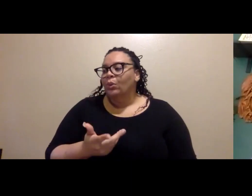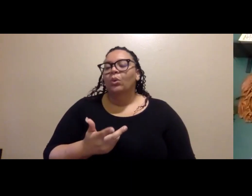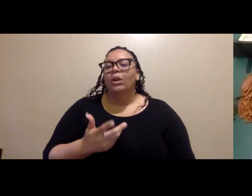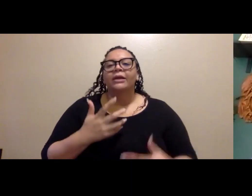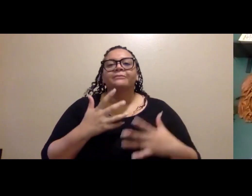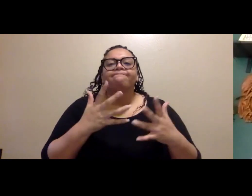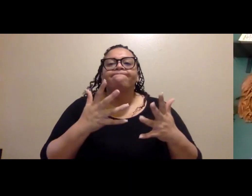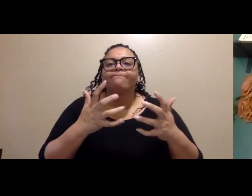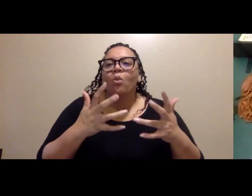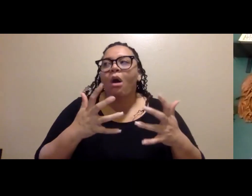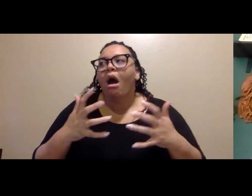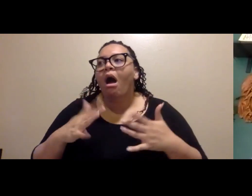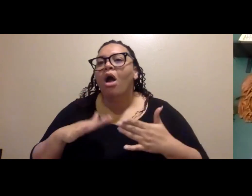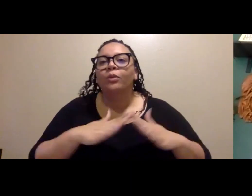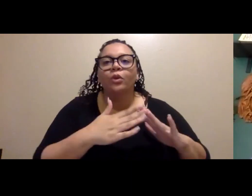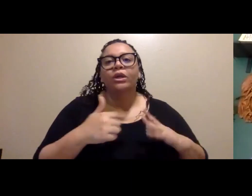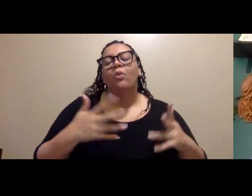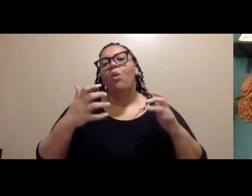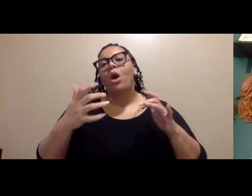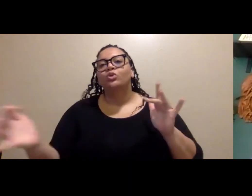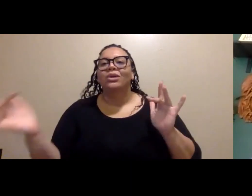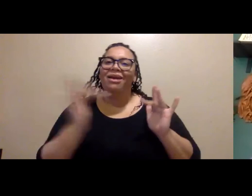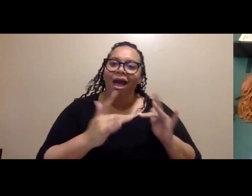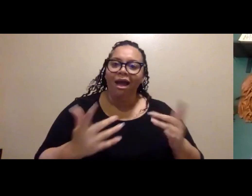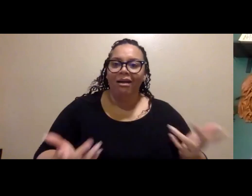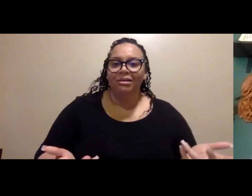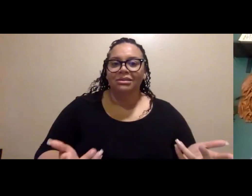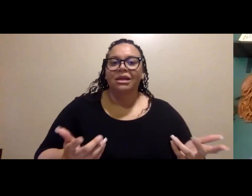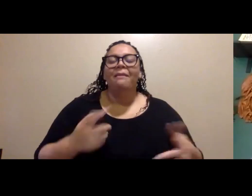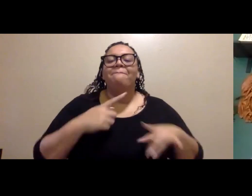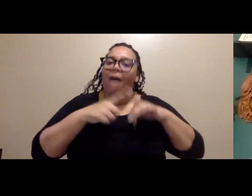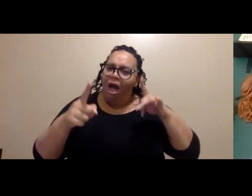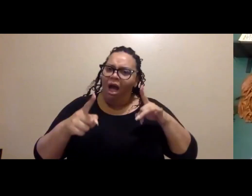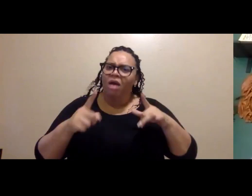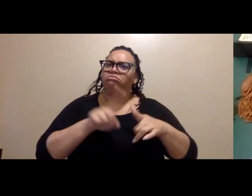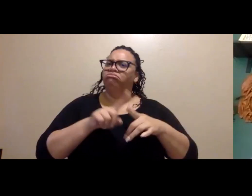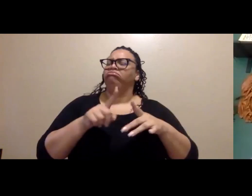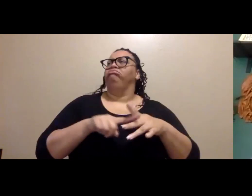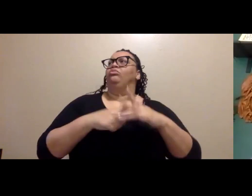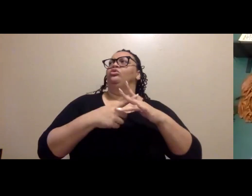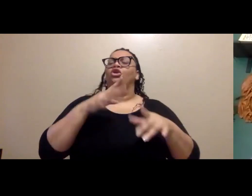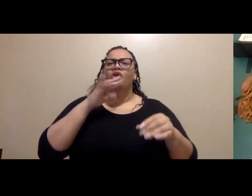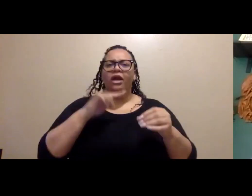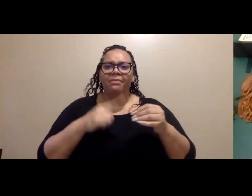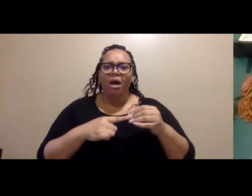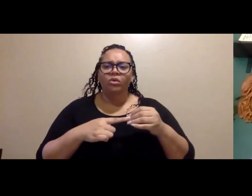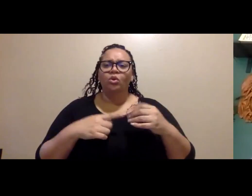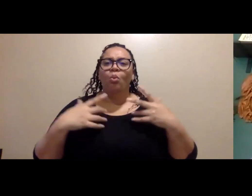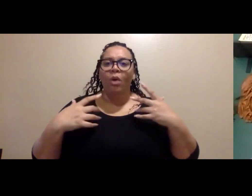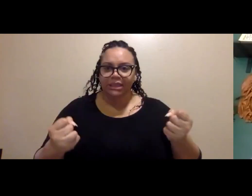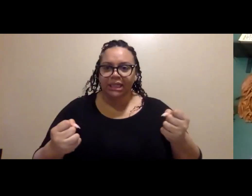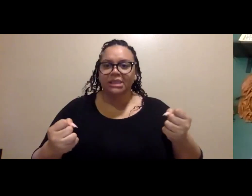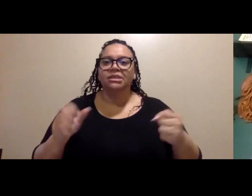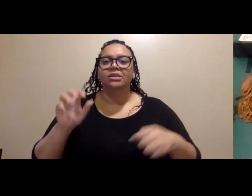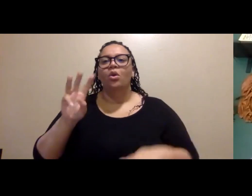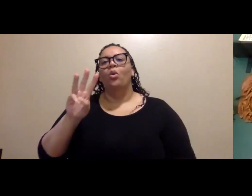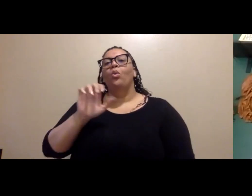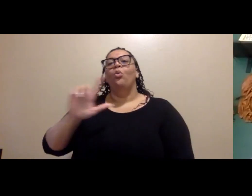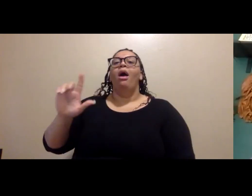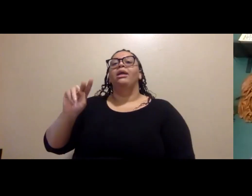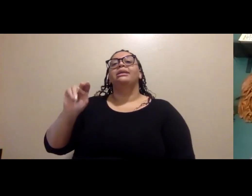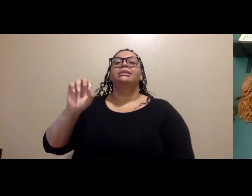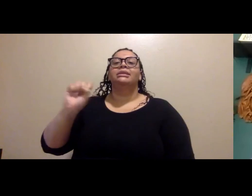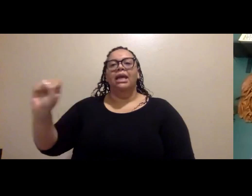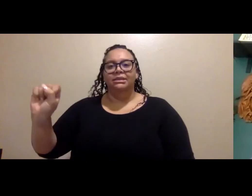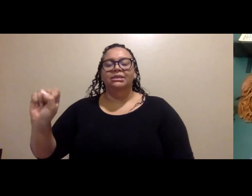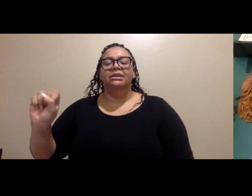and wanting to connect. And so we built that. But then we were talking about wellness. We are all very, we see and